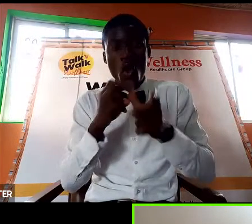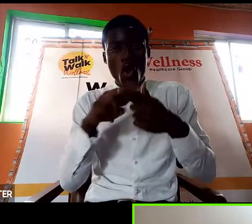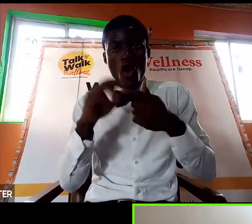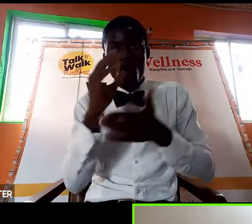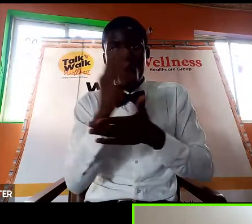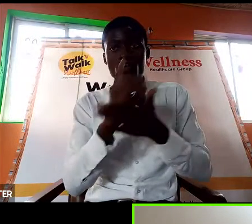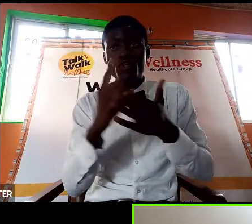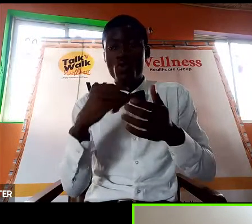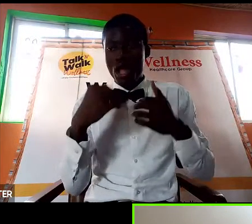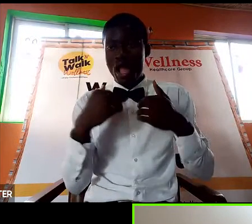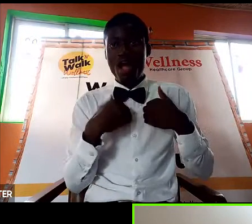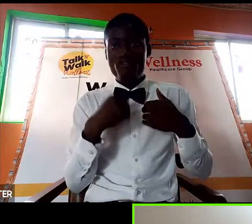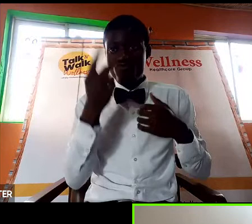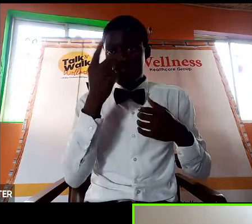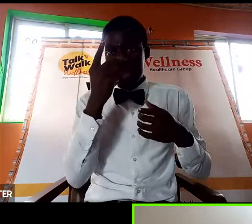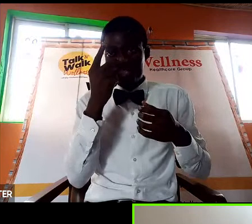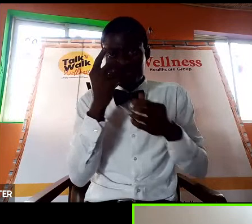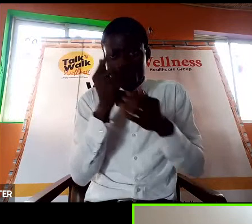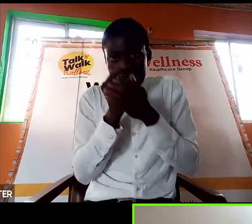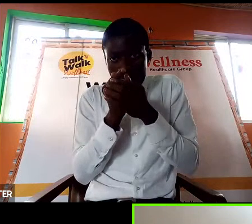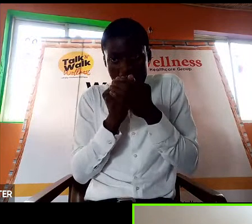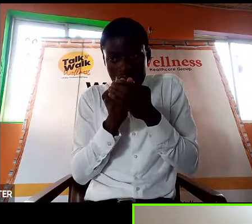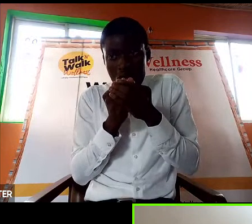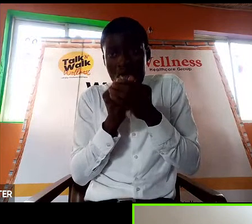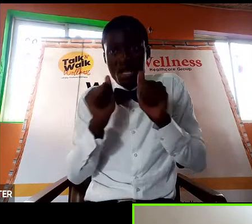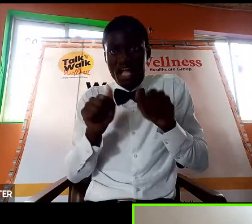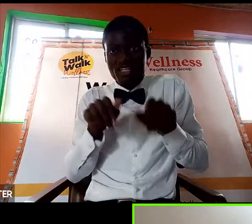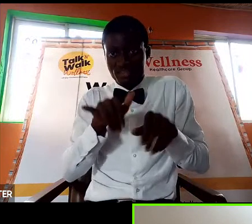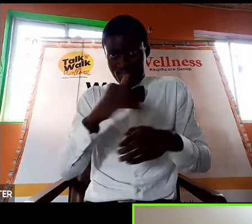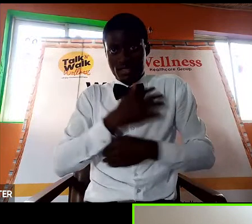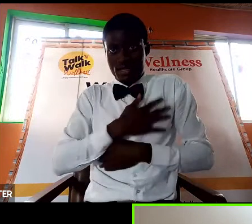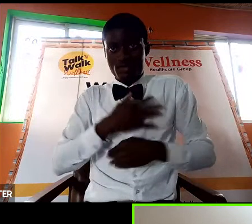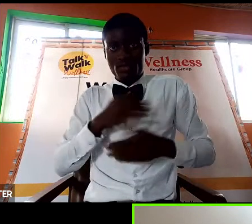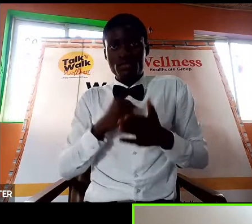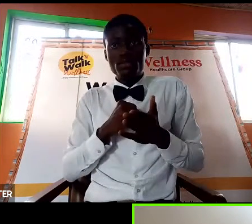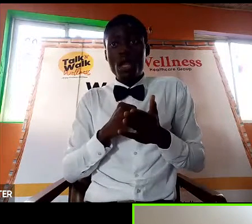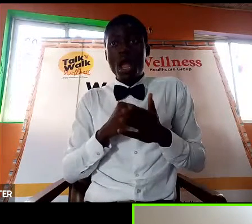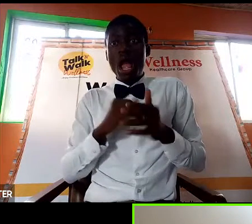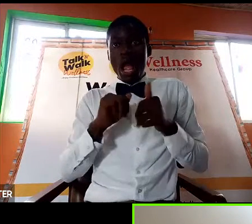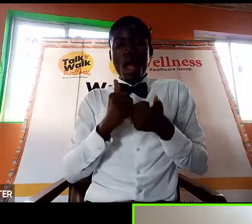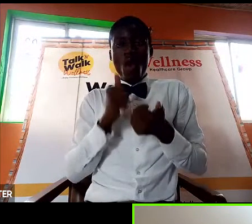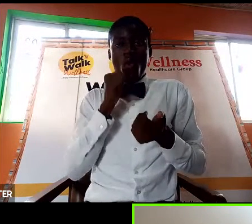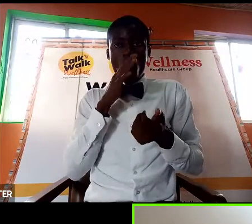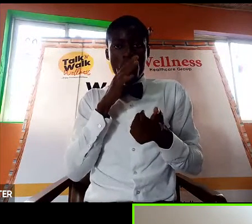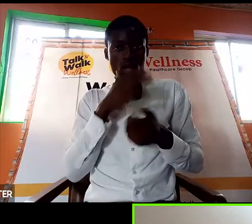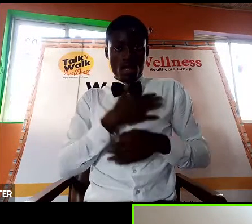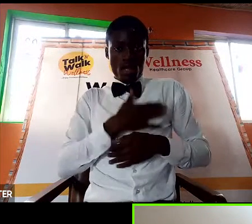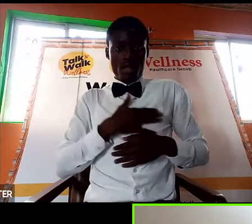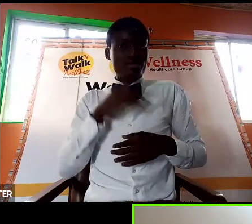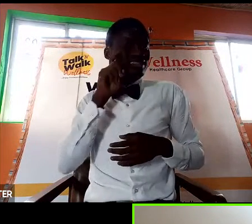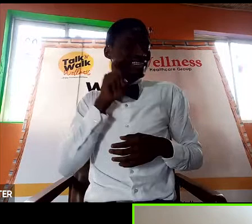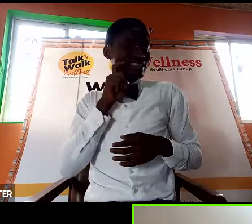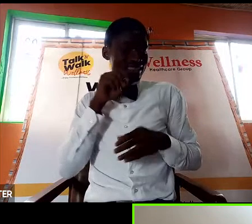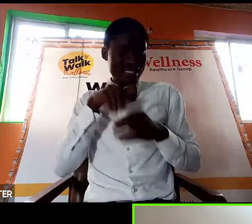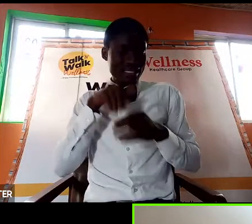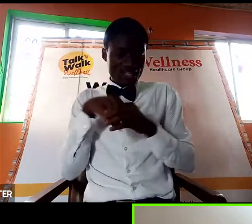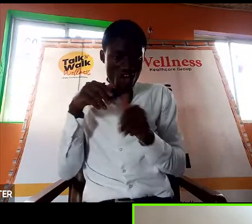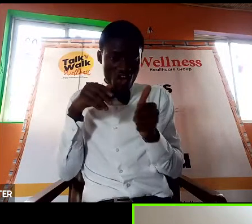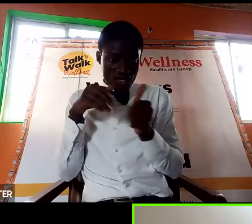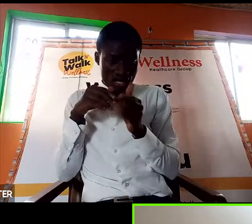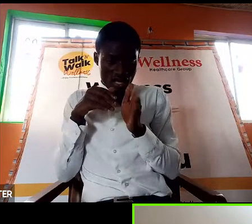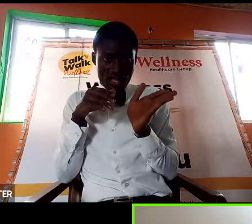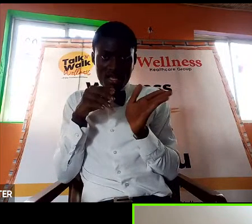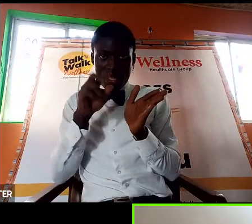things that even make women to enjoy sex is actually at the outer side of the vulva. The things, because it's the